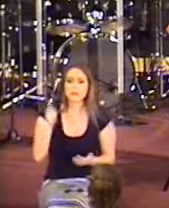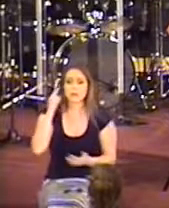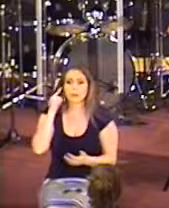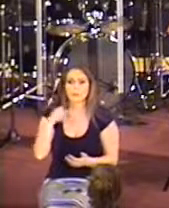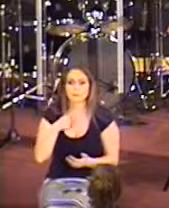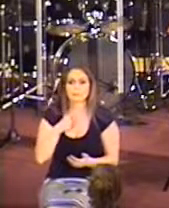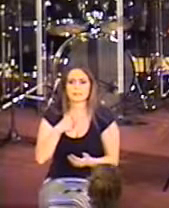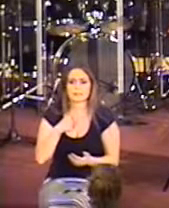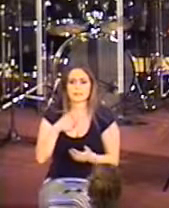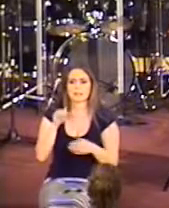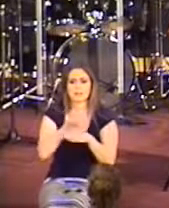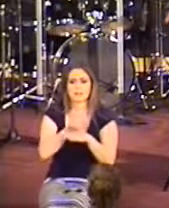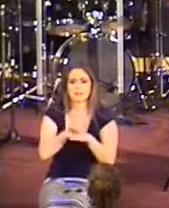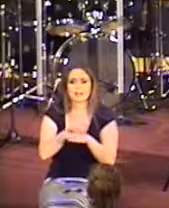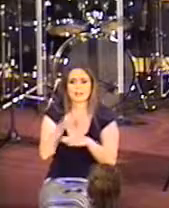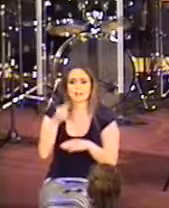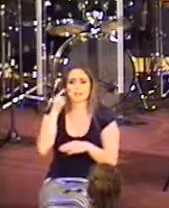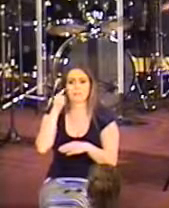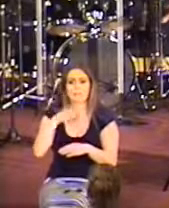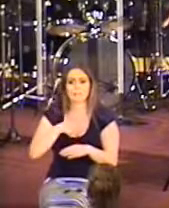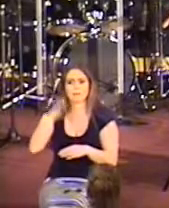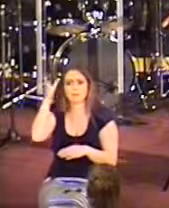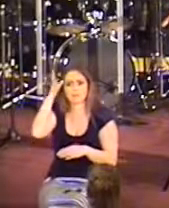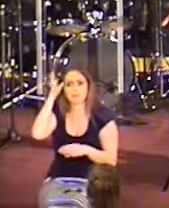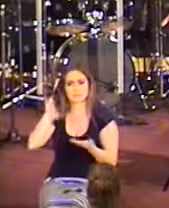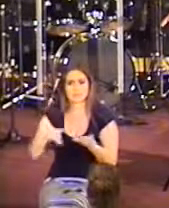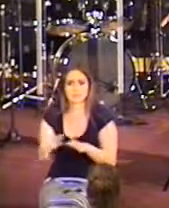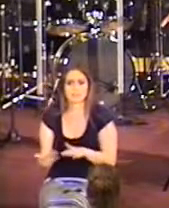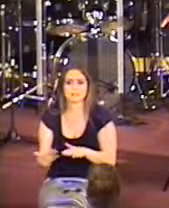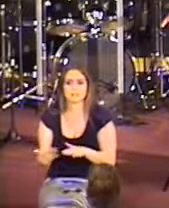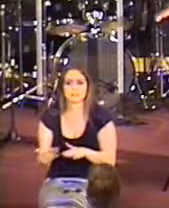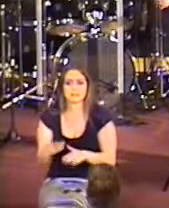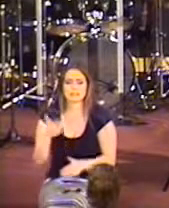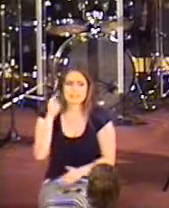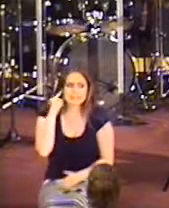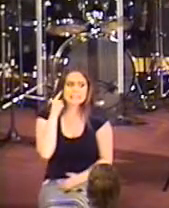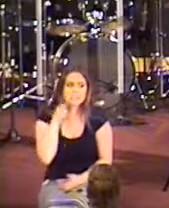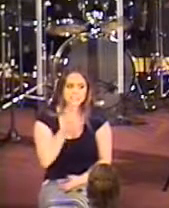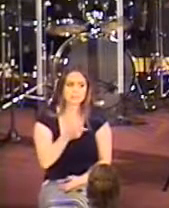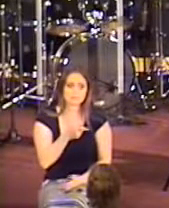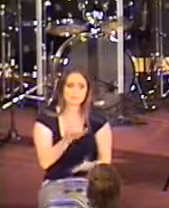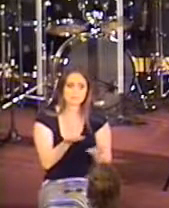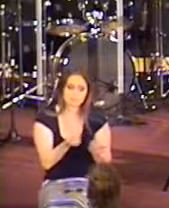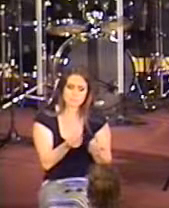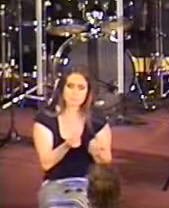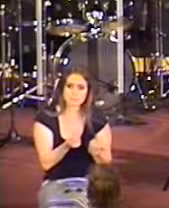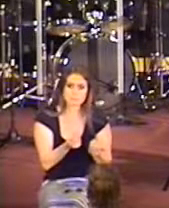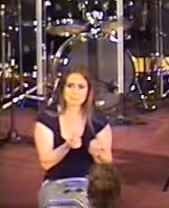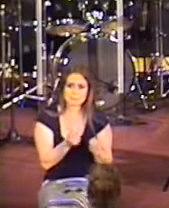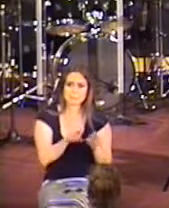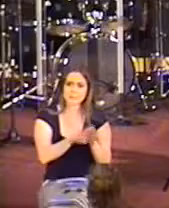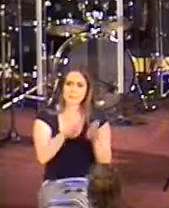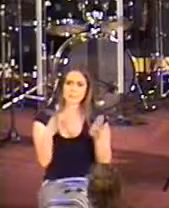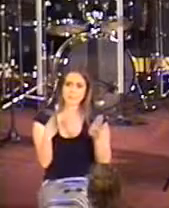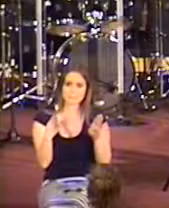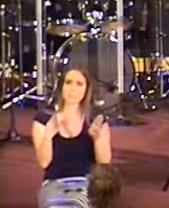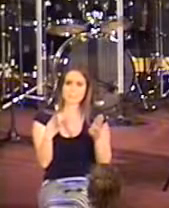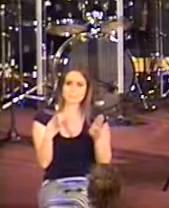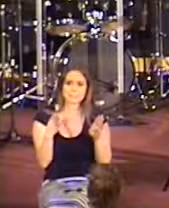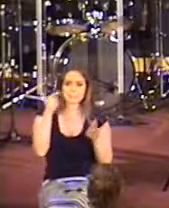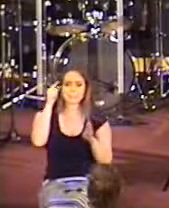die. He said, I hear you. Come on. Doors open for the